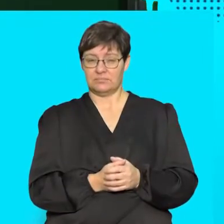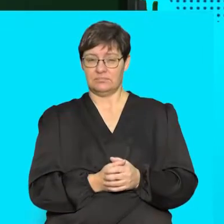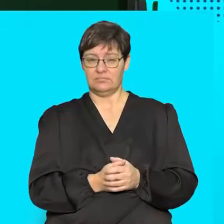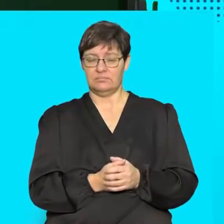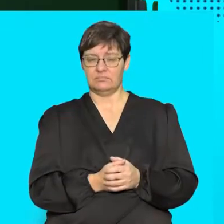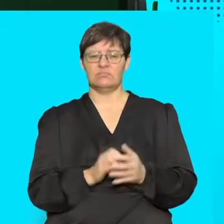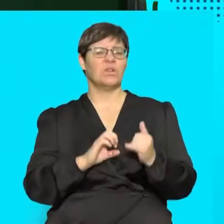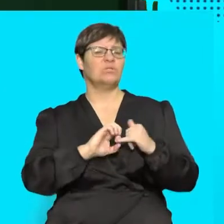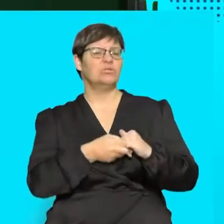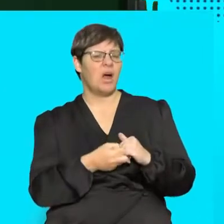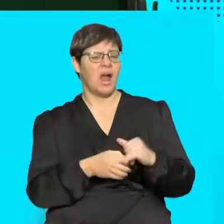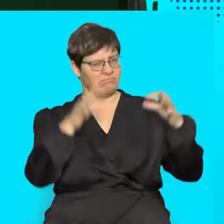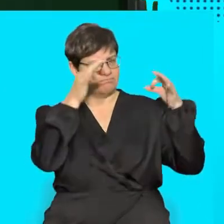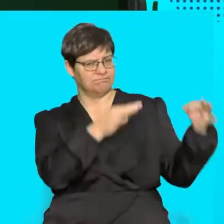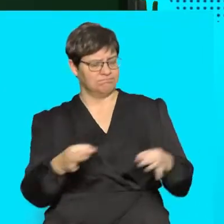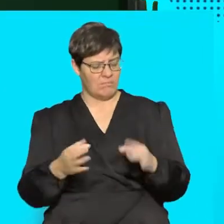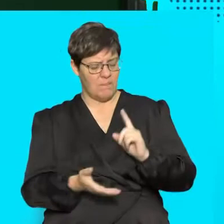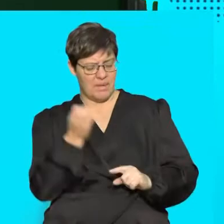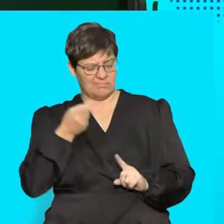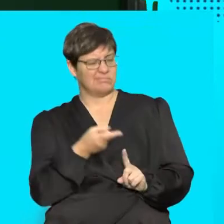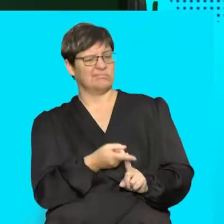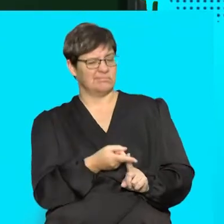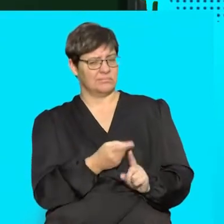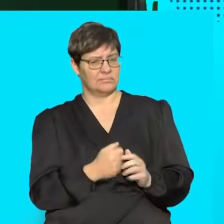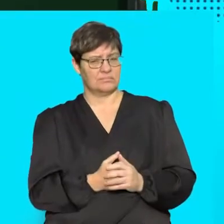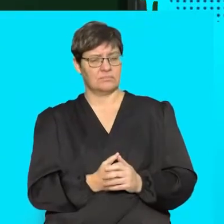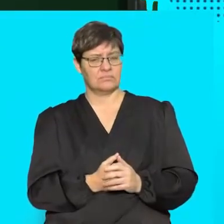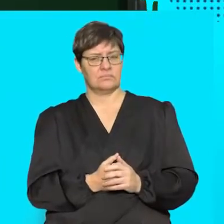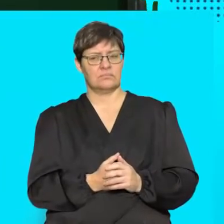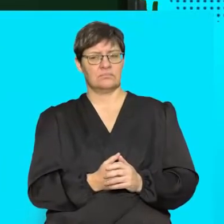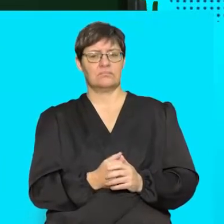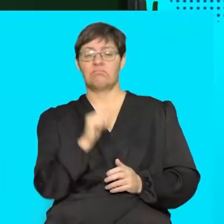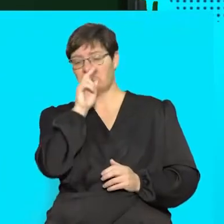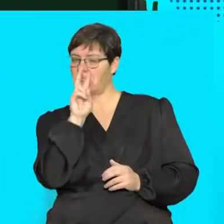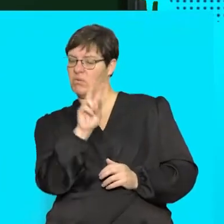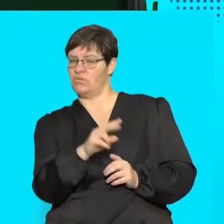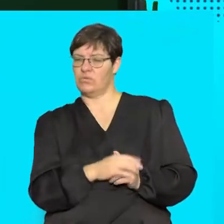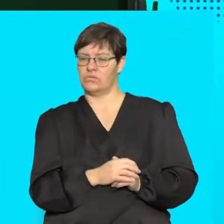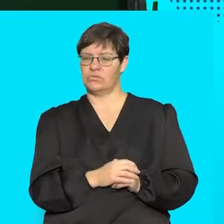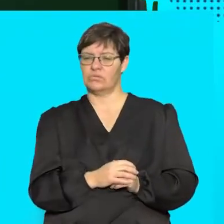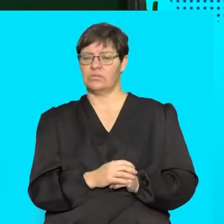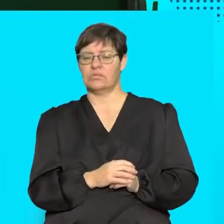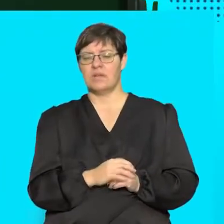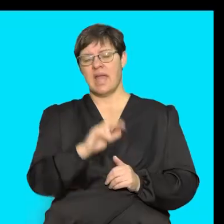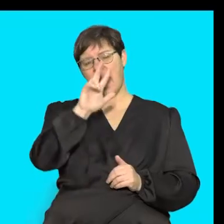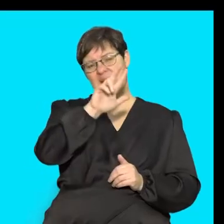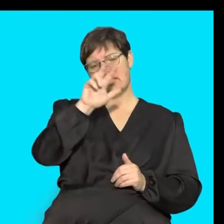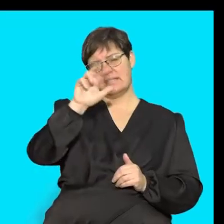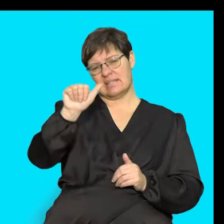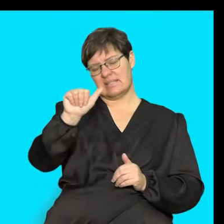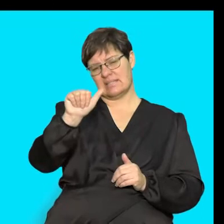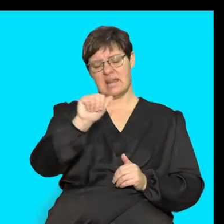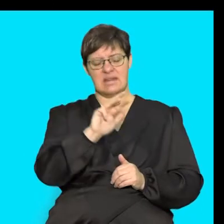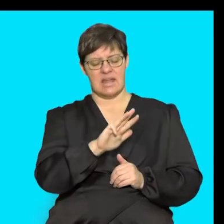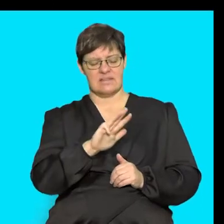But let's try and draw some conclusion based on that. What do you think out there? So if you look at this, 86